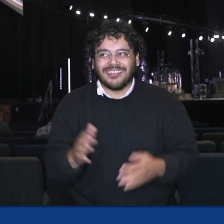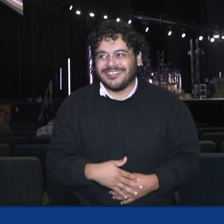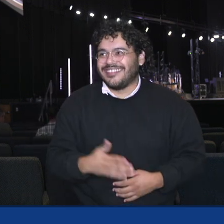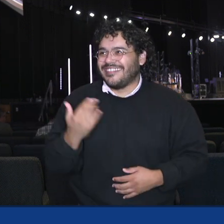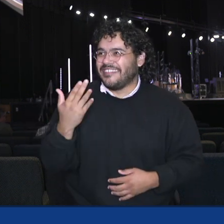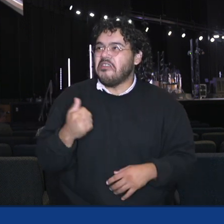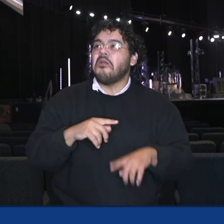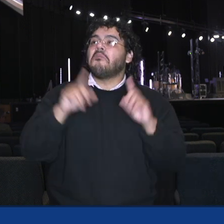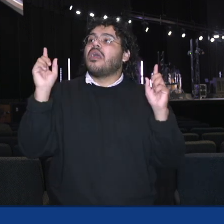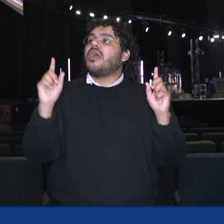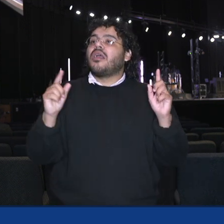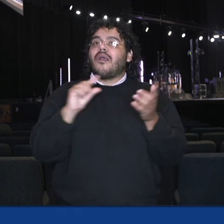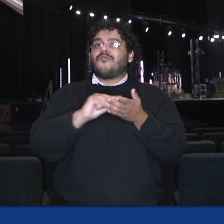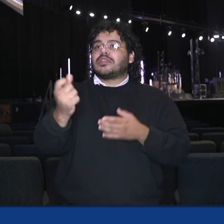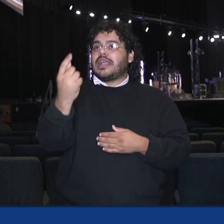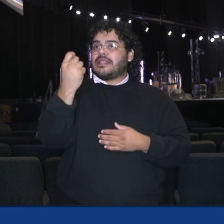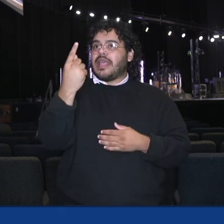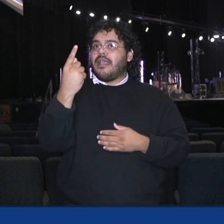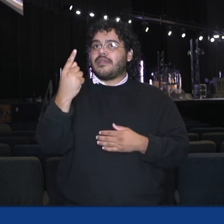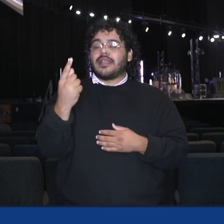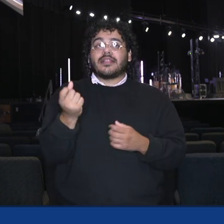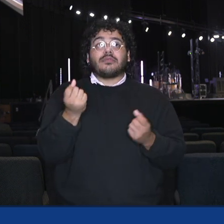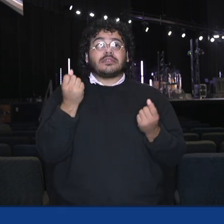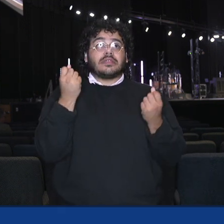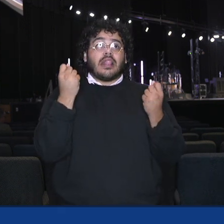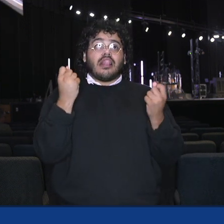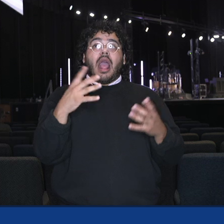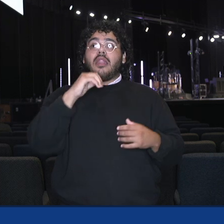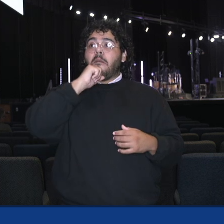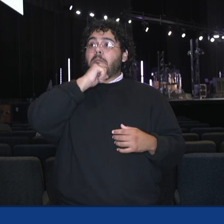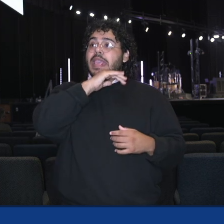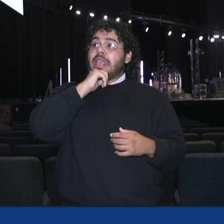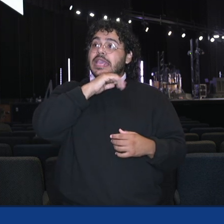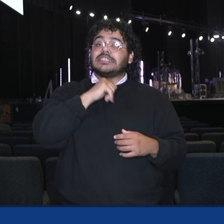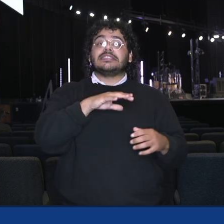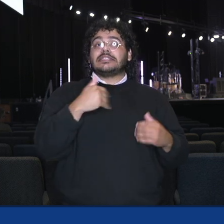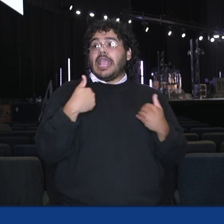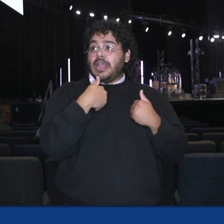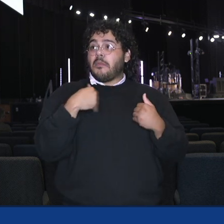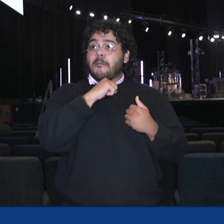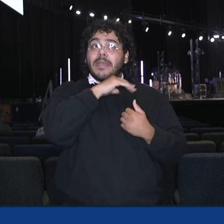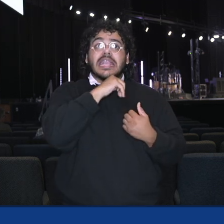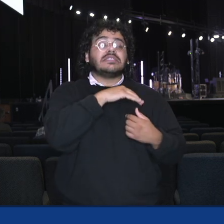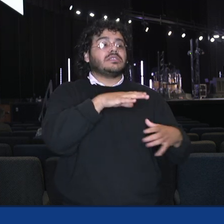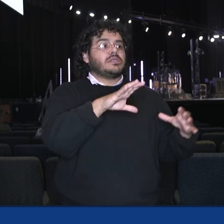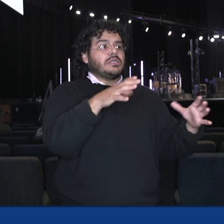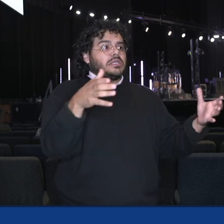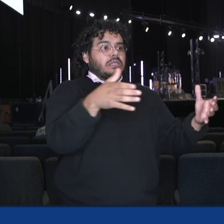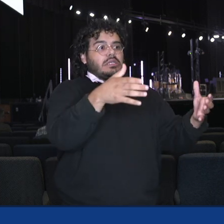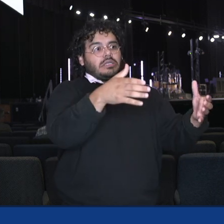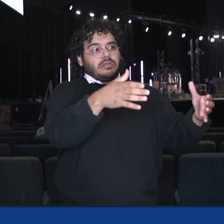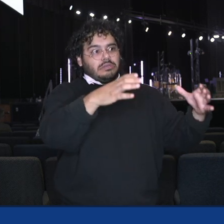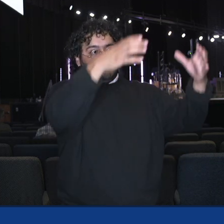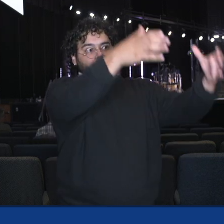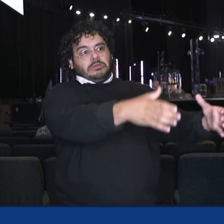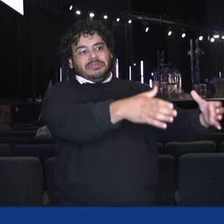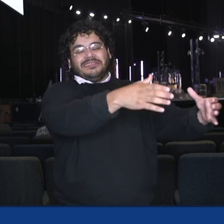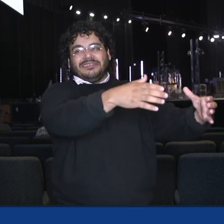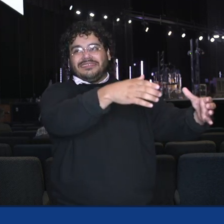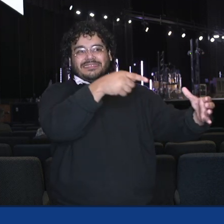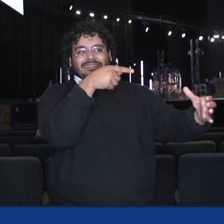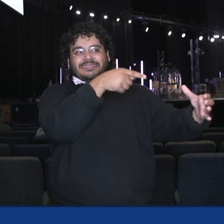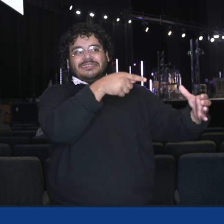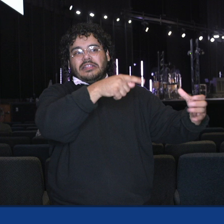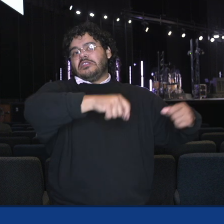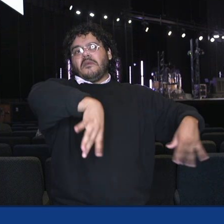11, a large herd of pigs. Remember, this is the countryside. They just crossed over Galilee. They're kind of in like some